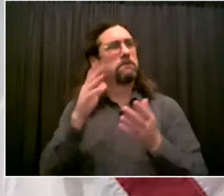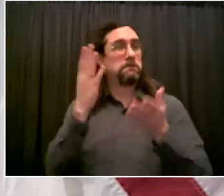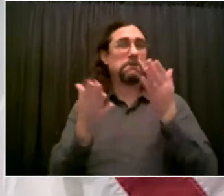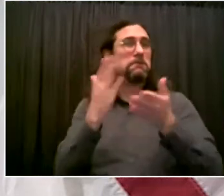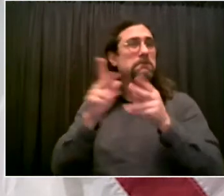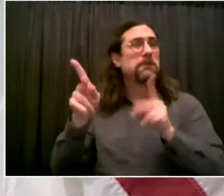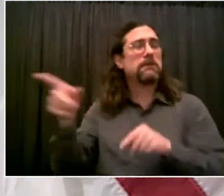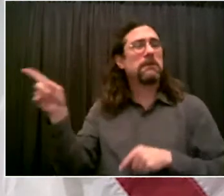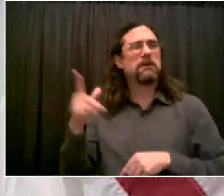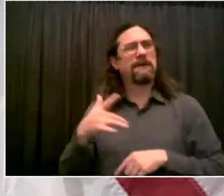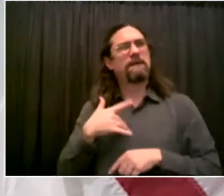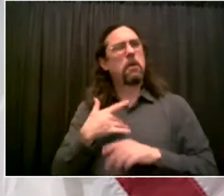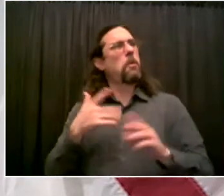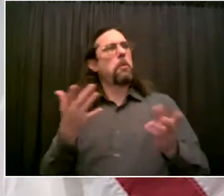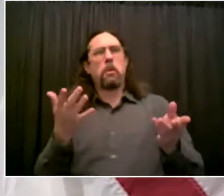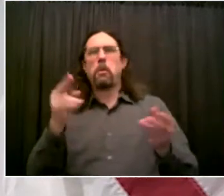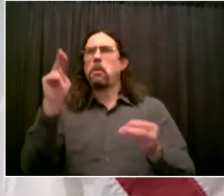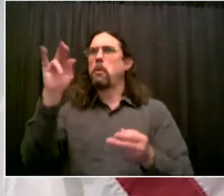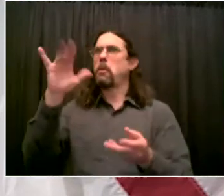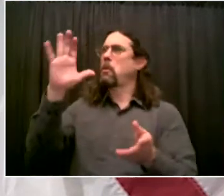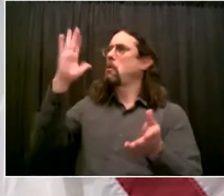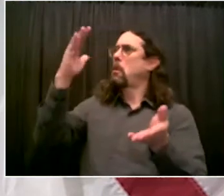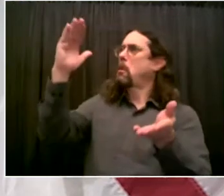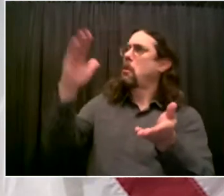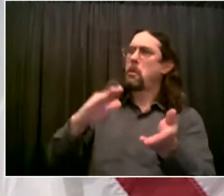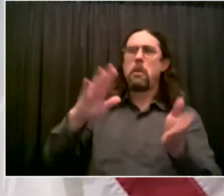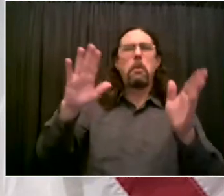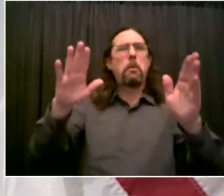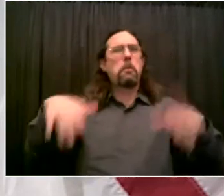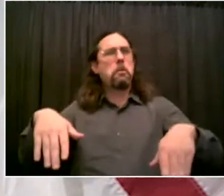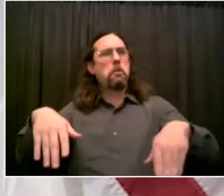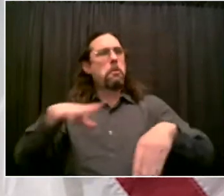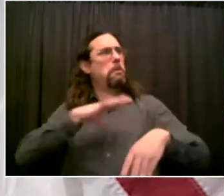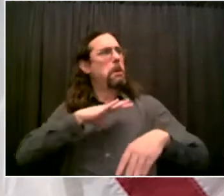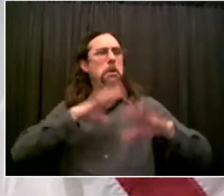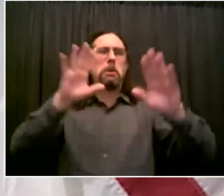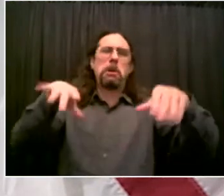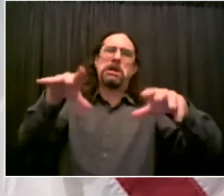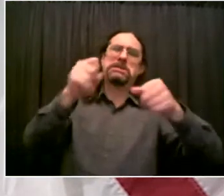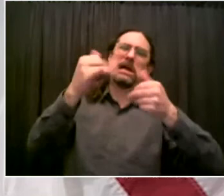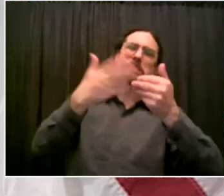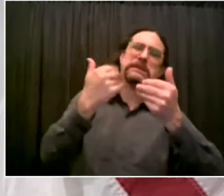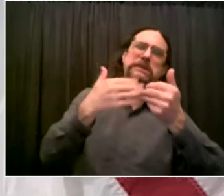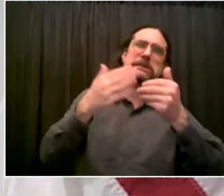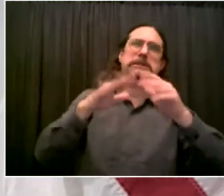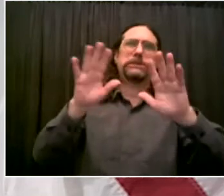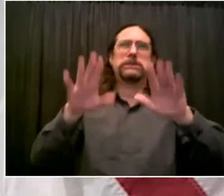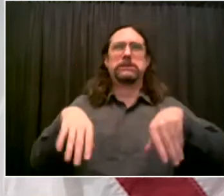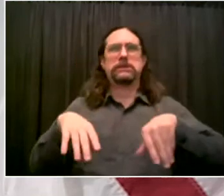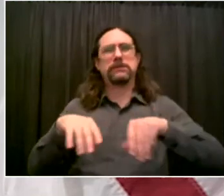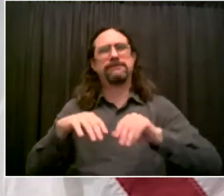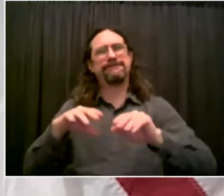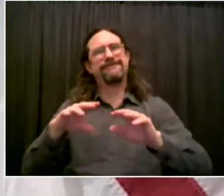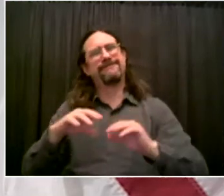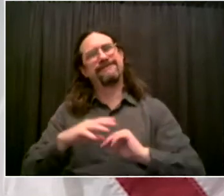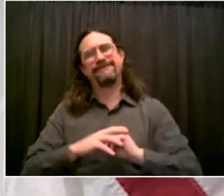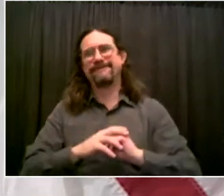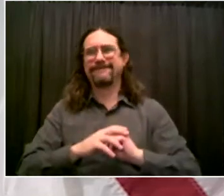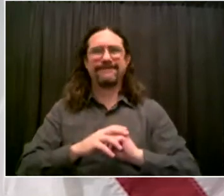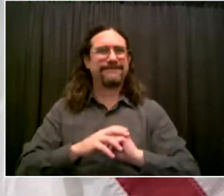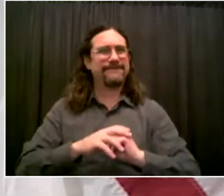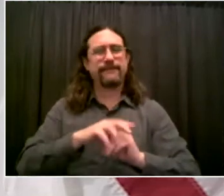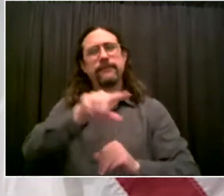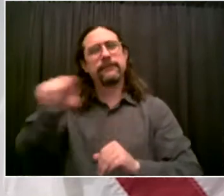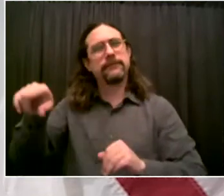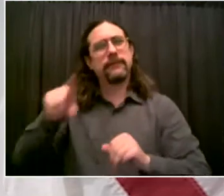with it. So I'm going to let Dr. Choksi speak to this, but definitely we need people to keep getting tested.